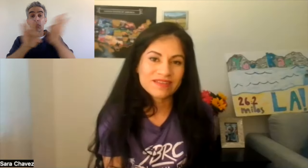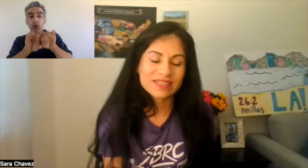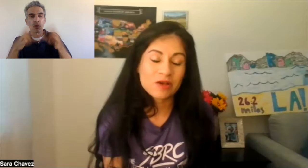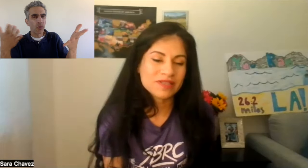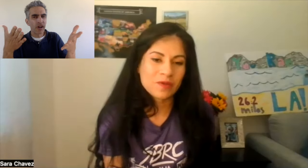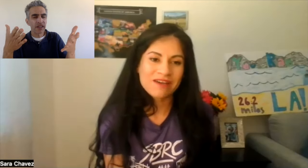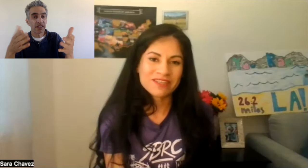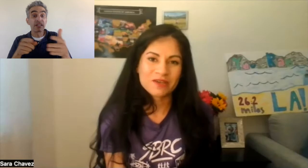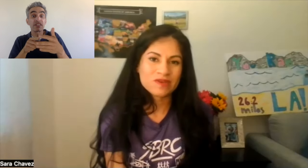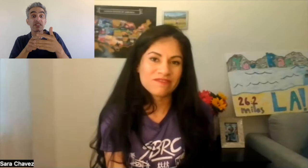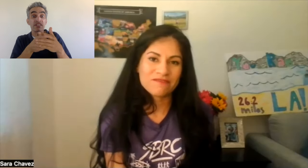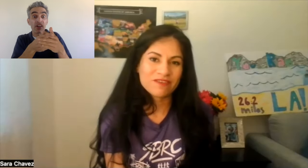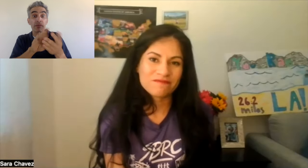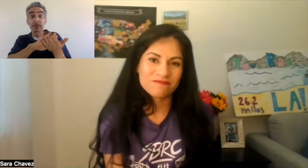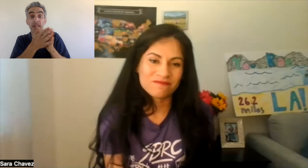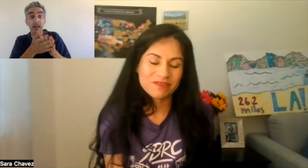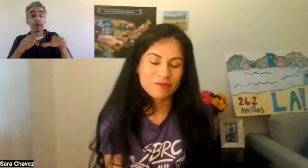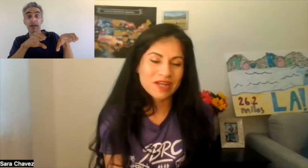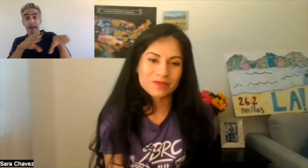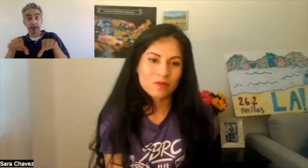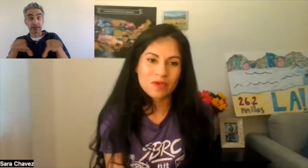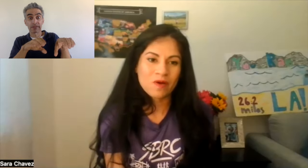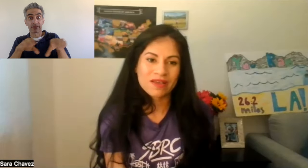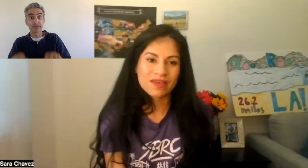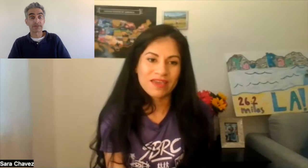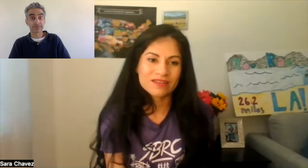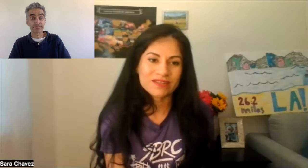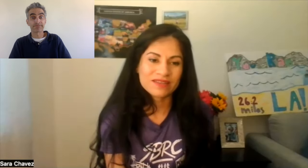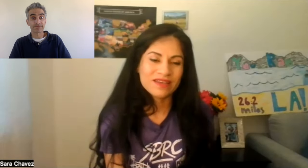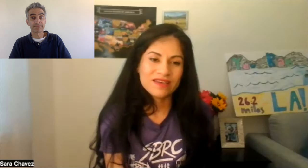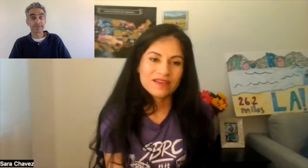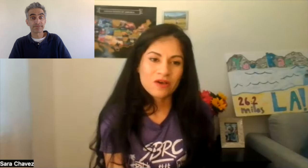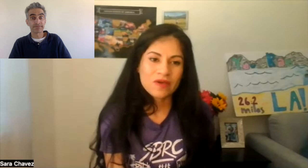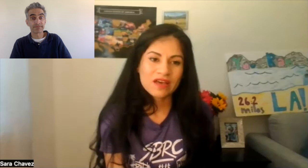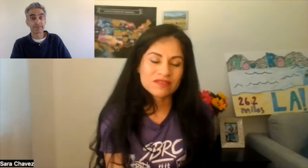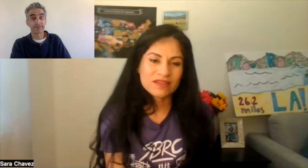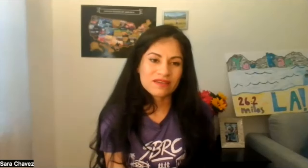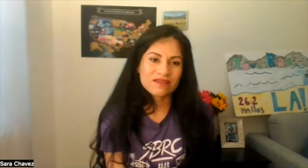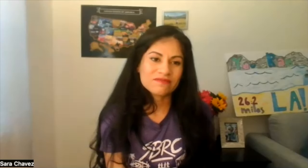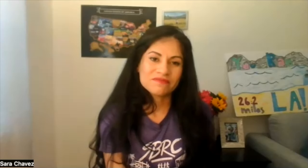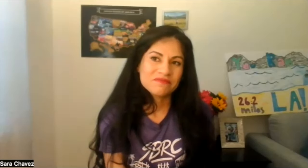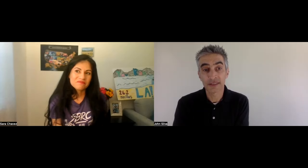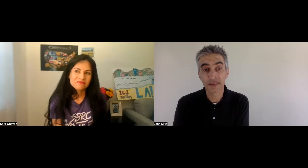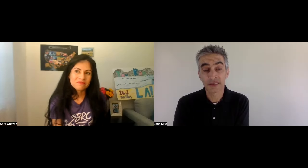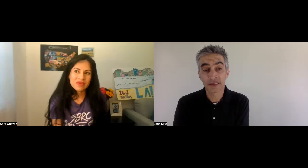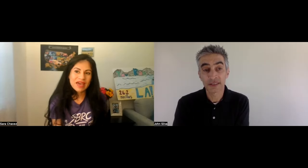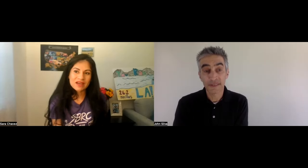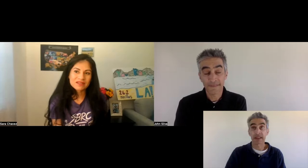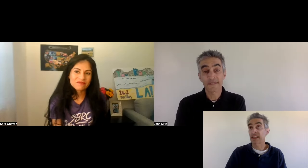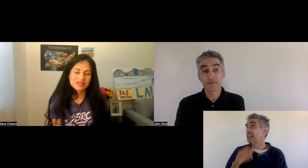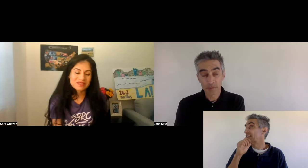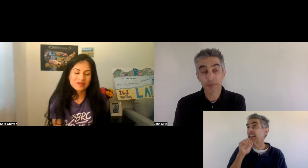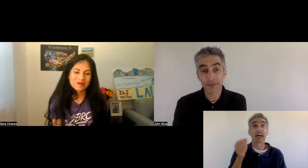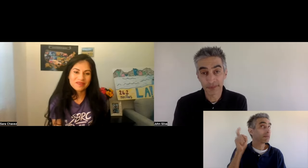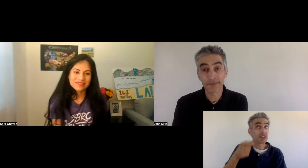as slow as you have to, even if you might as well be walking. Just going out to be